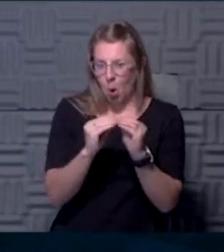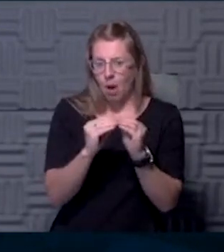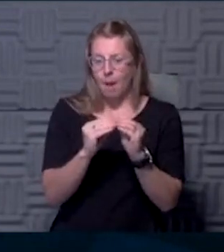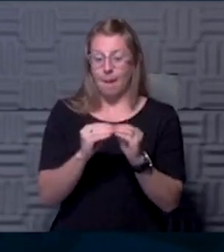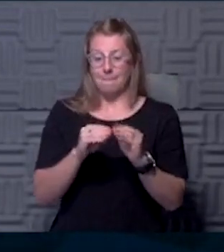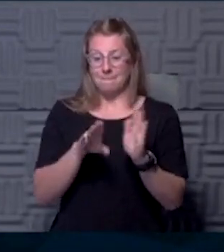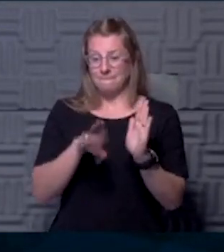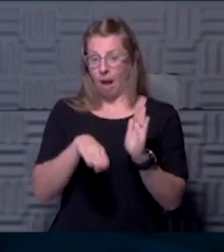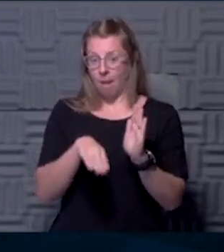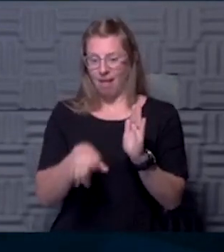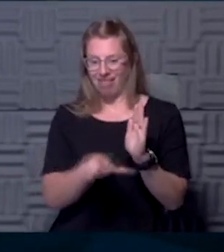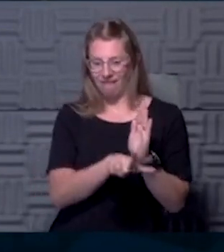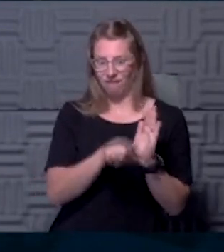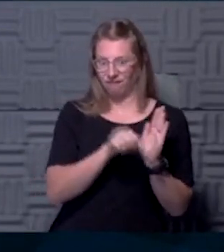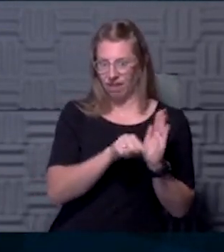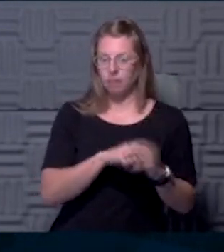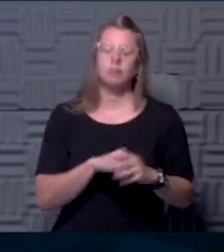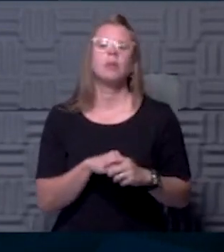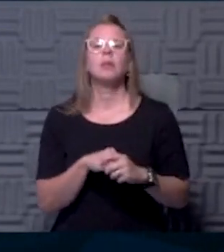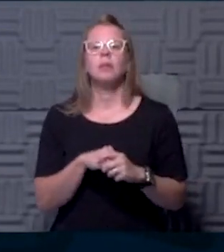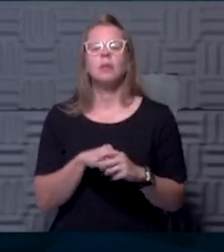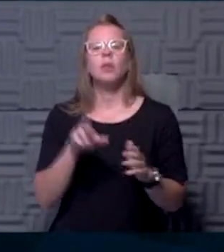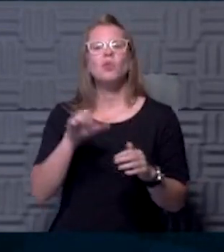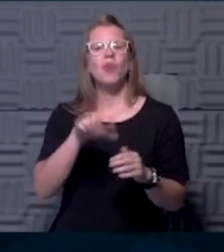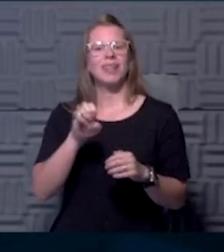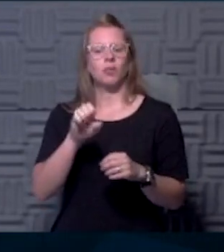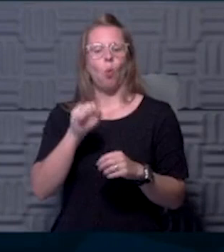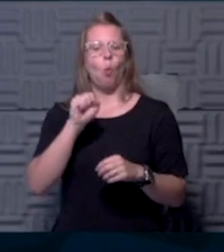the left-hand side, is the race or